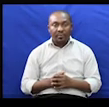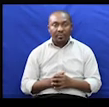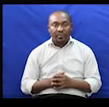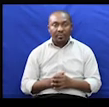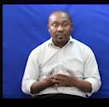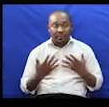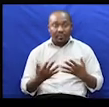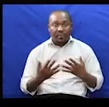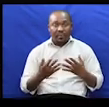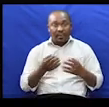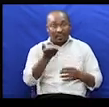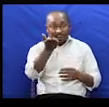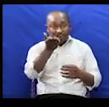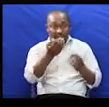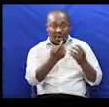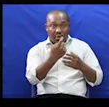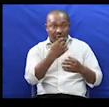So you'll draw your table,